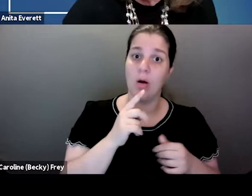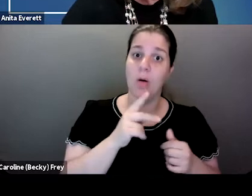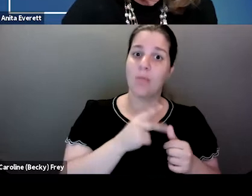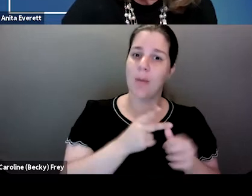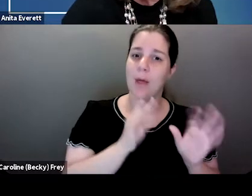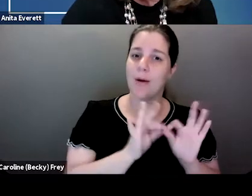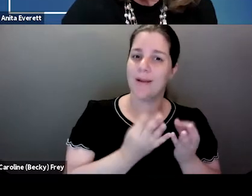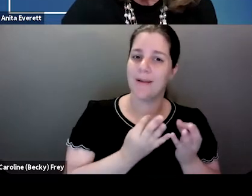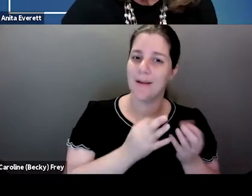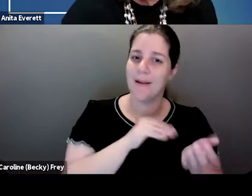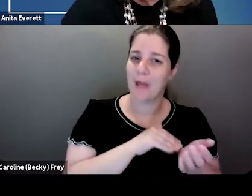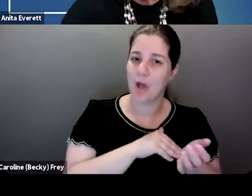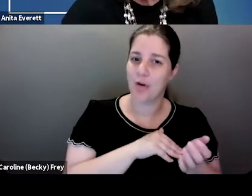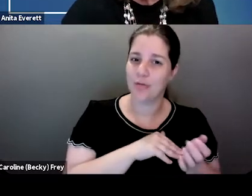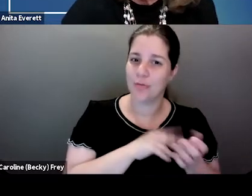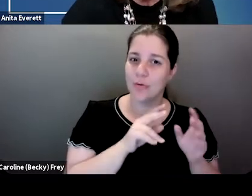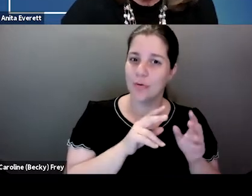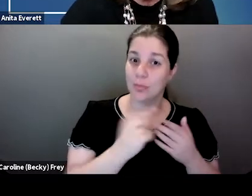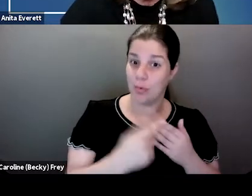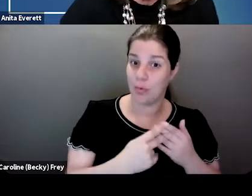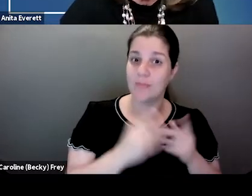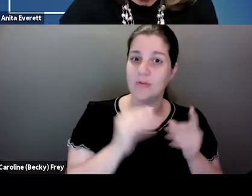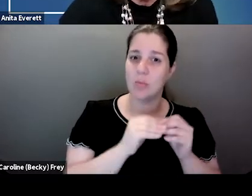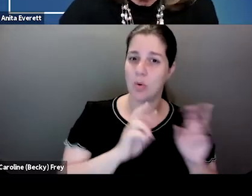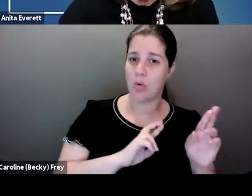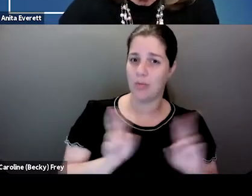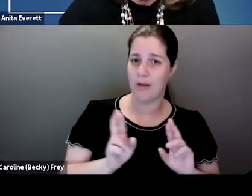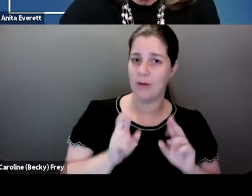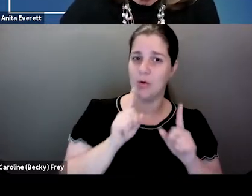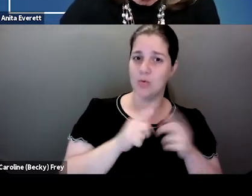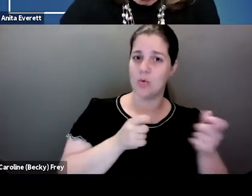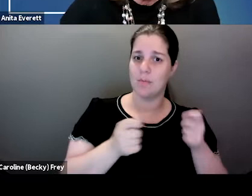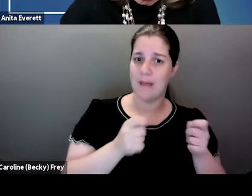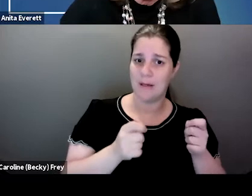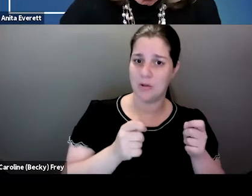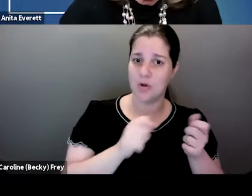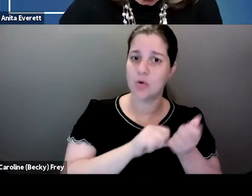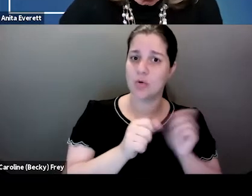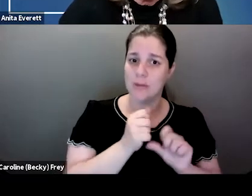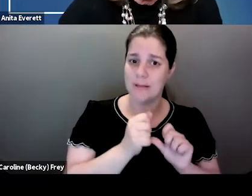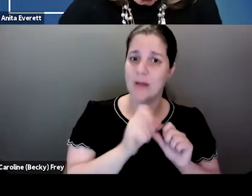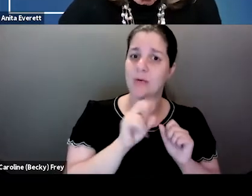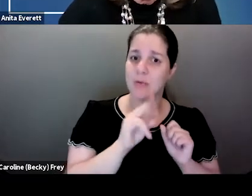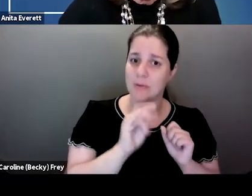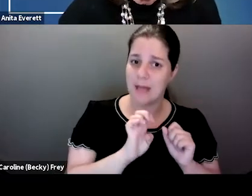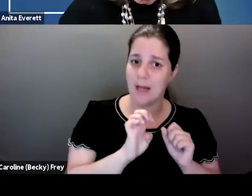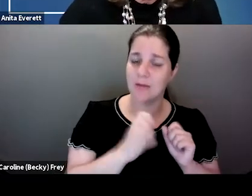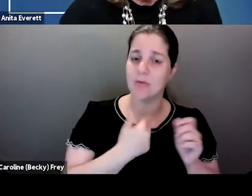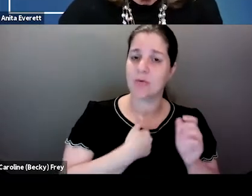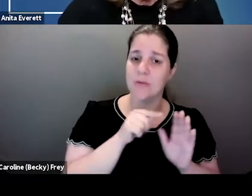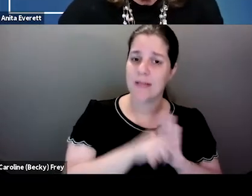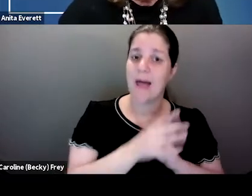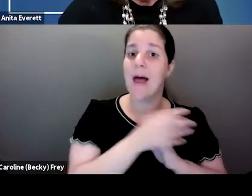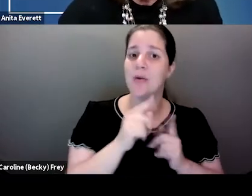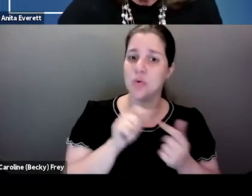are well equipped to manage suicide when it comes up, to identify and address suicide. And then the